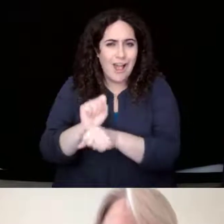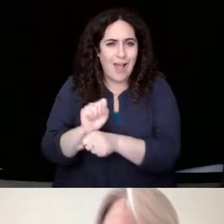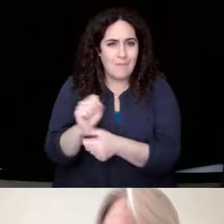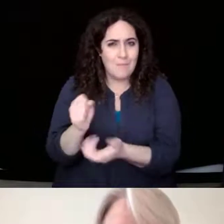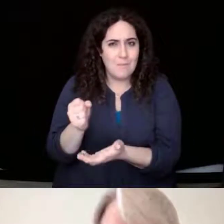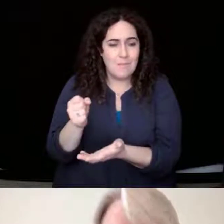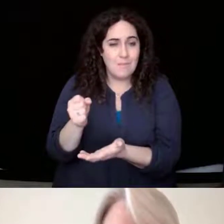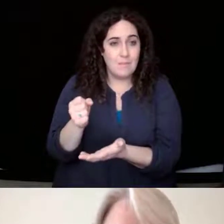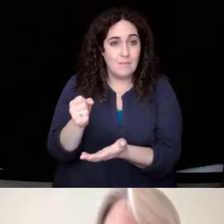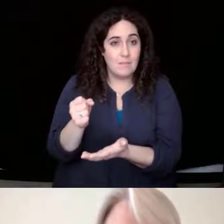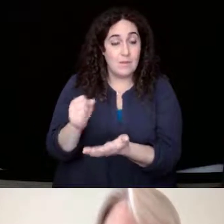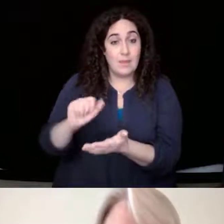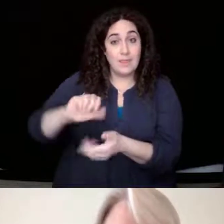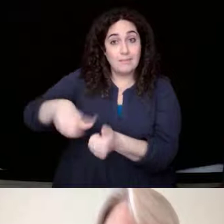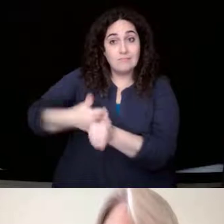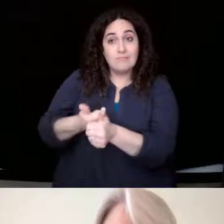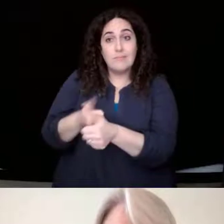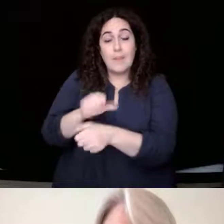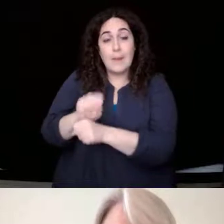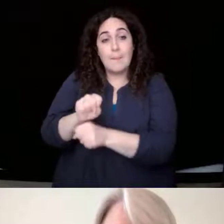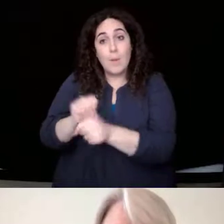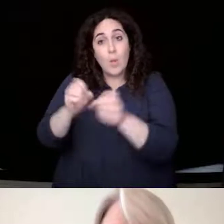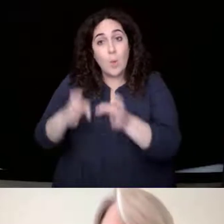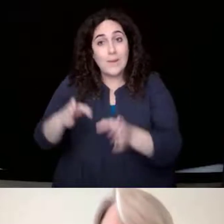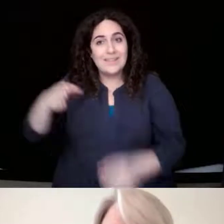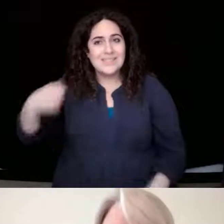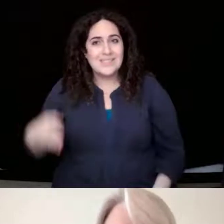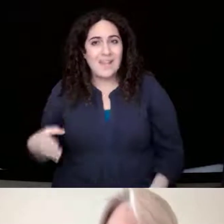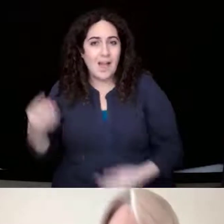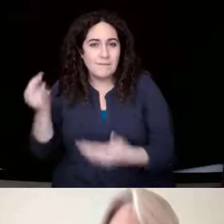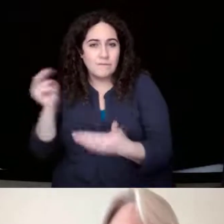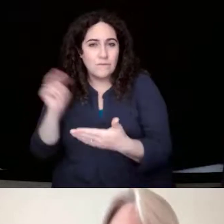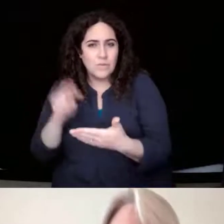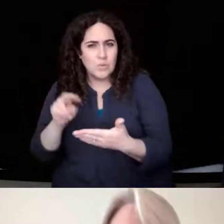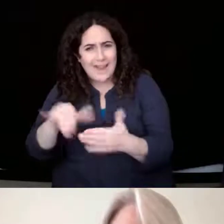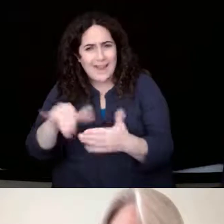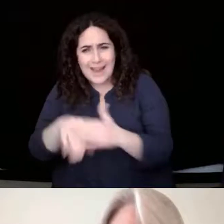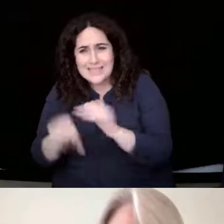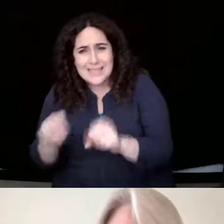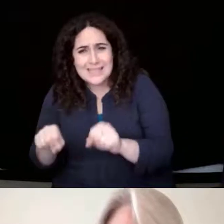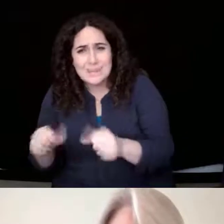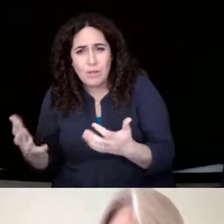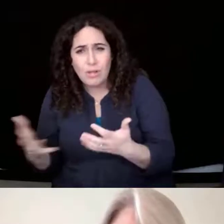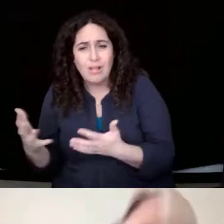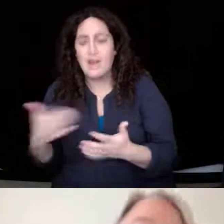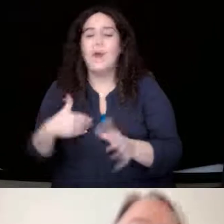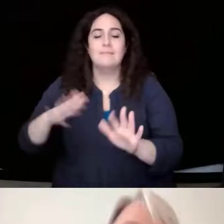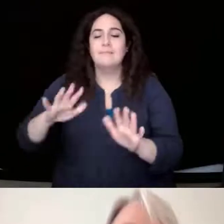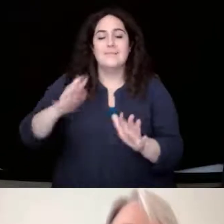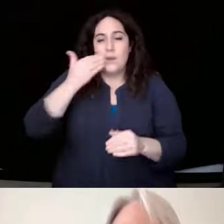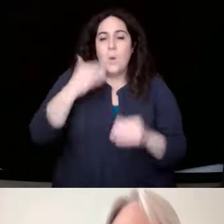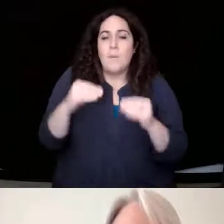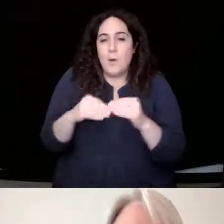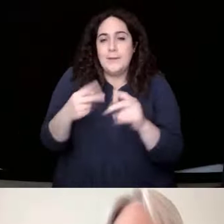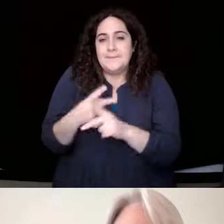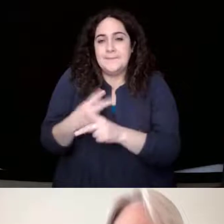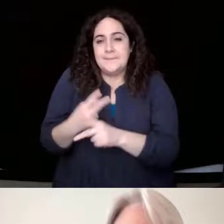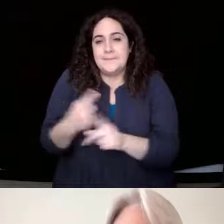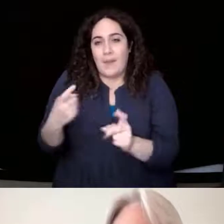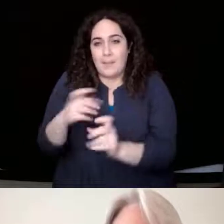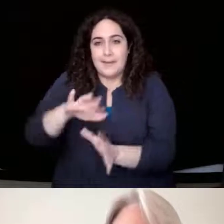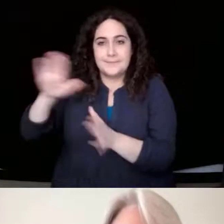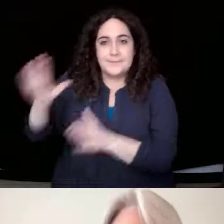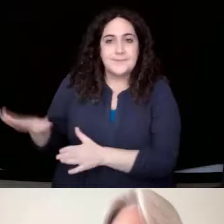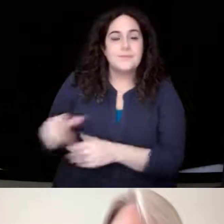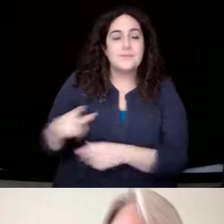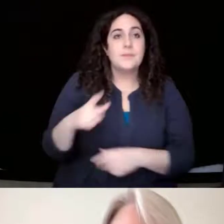employee side, the back end of these tools is accessible. But let's just stay with the front end for a second. I just cannot